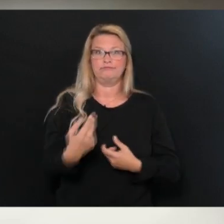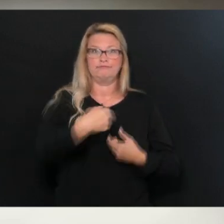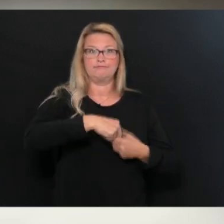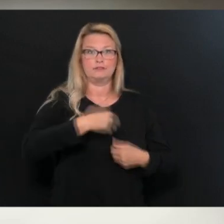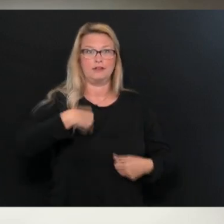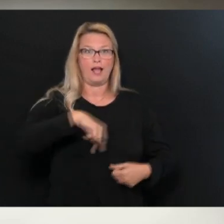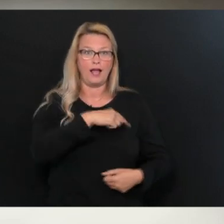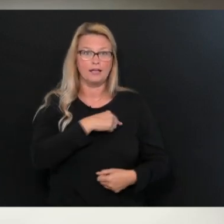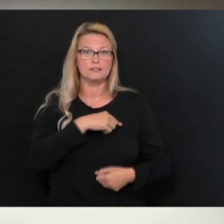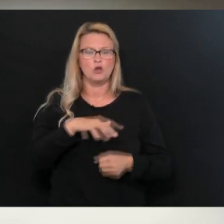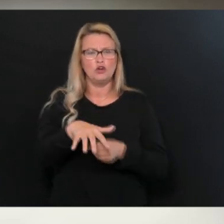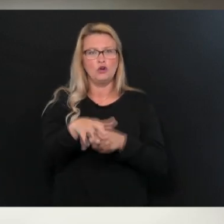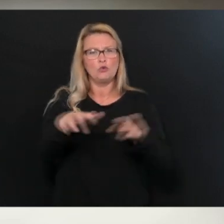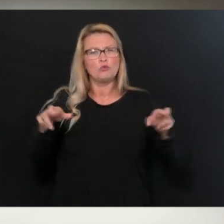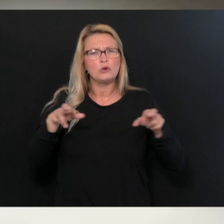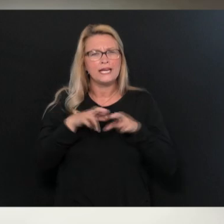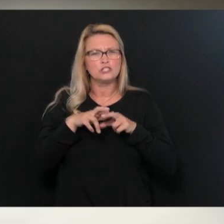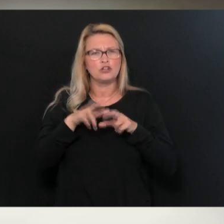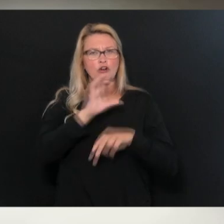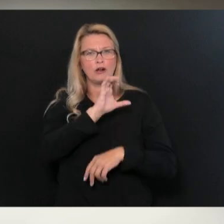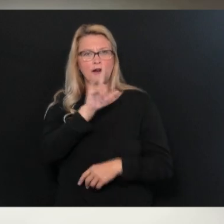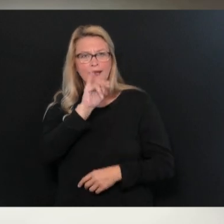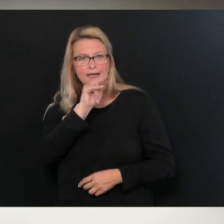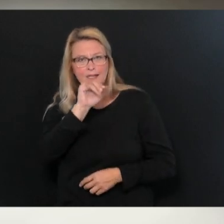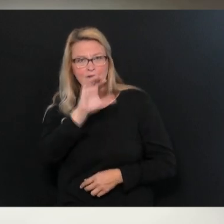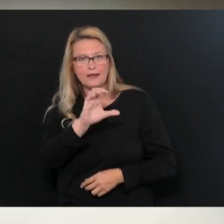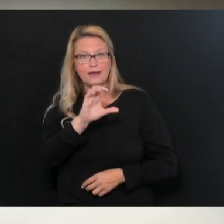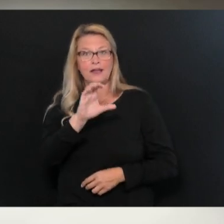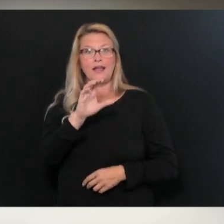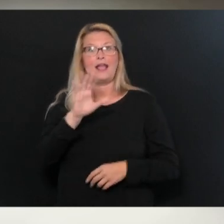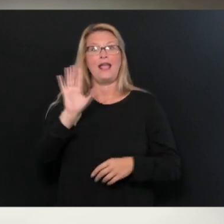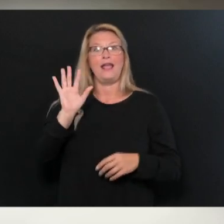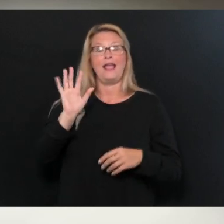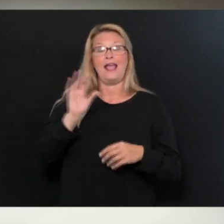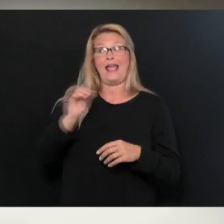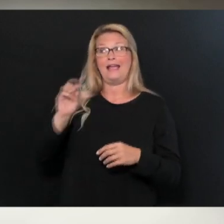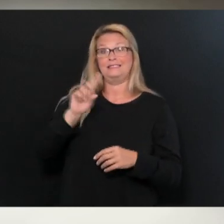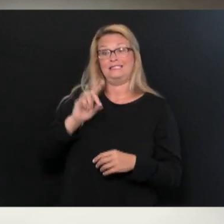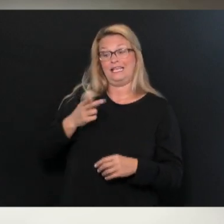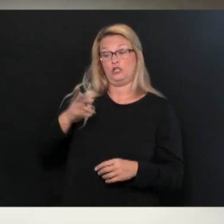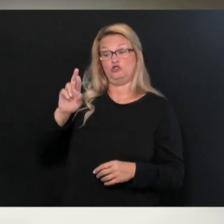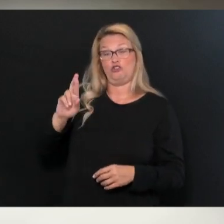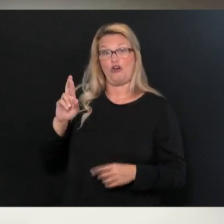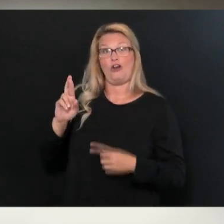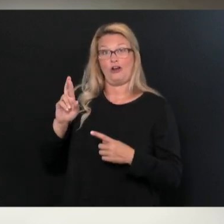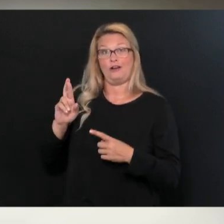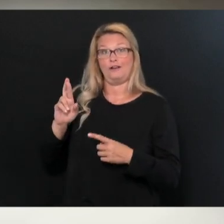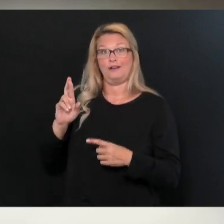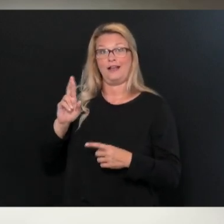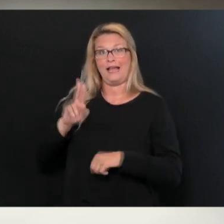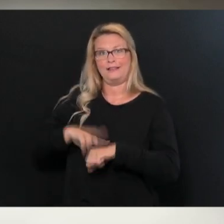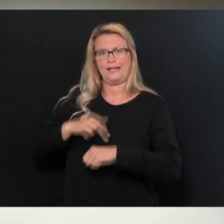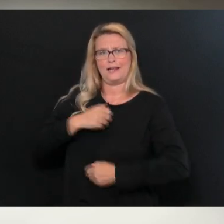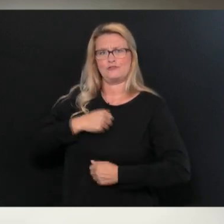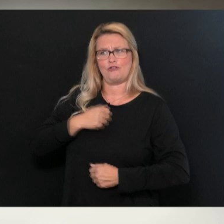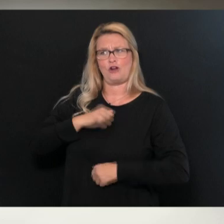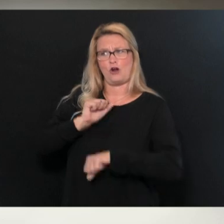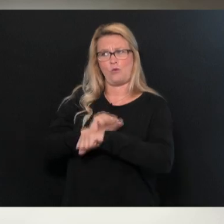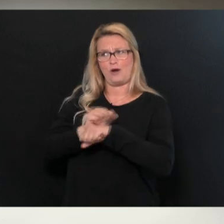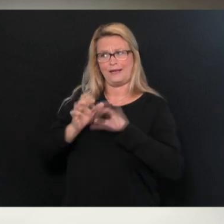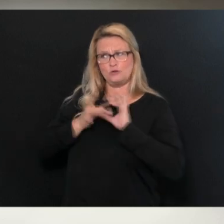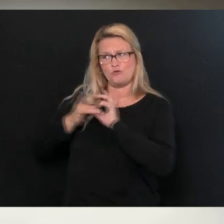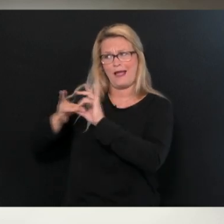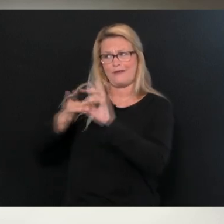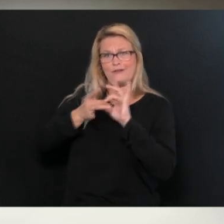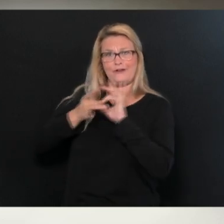Regional clinics, as well as the federally funded health clinics, and DHHR and the Guard work daily together on